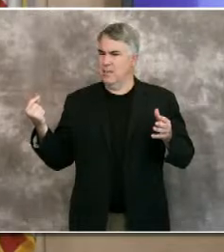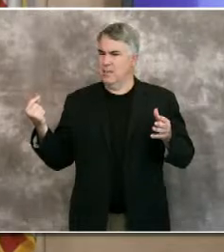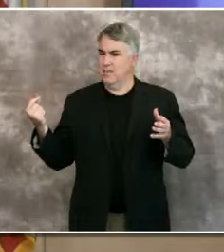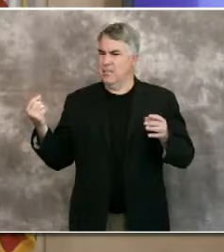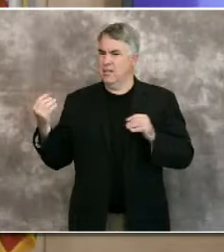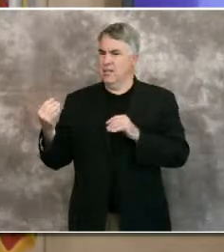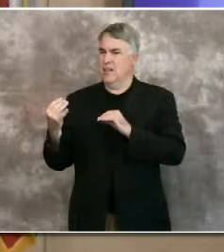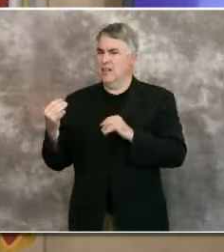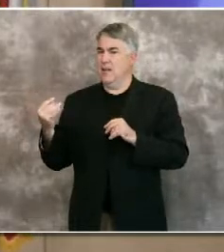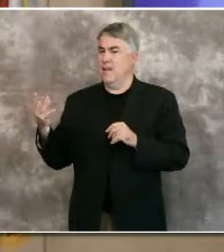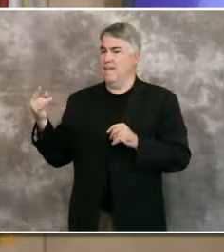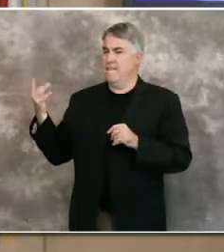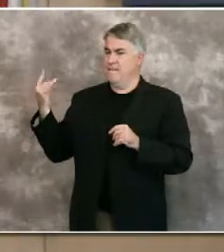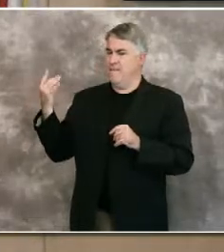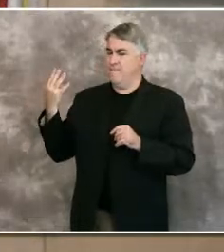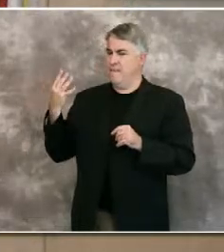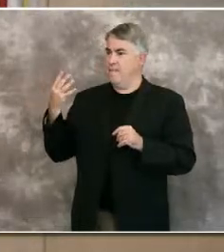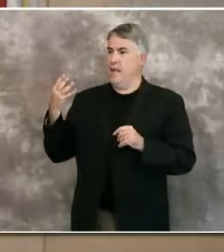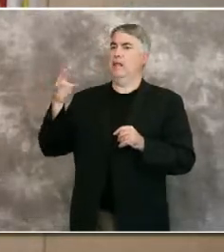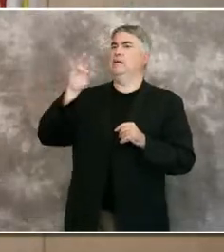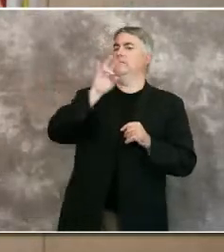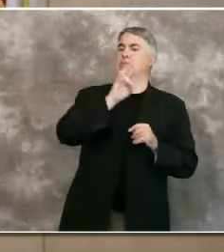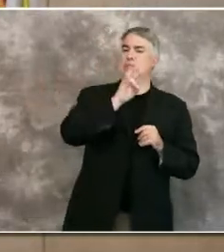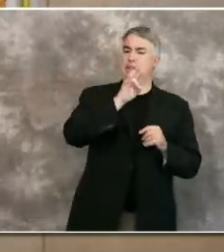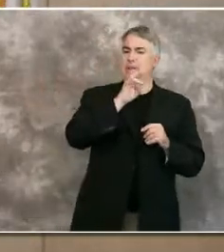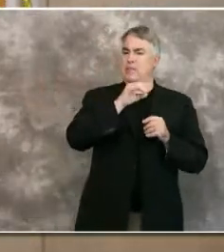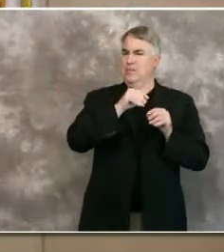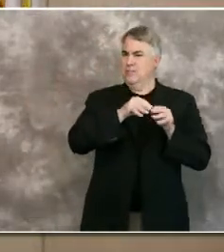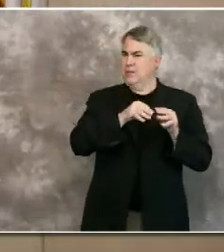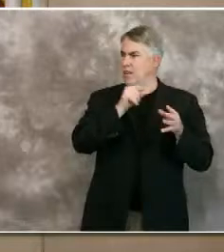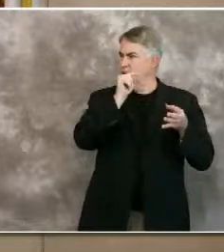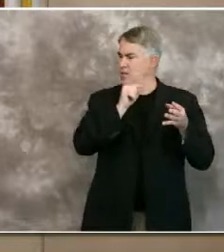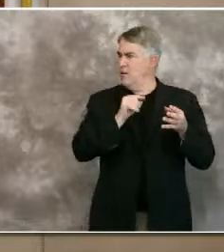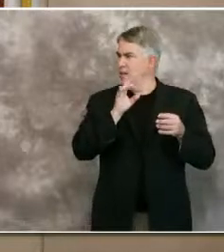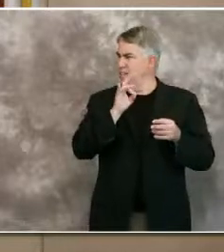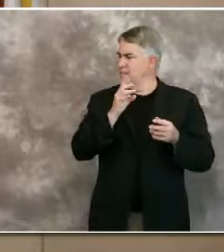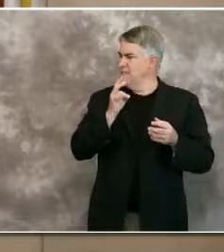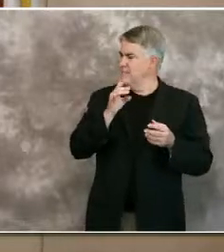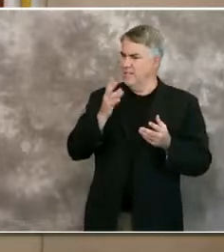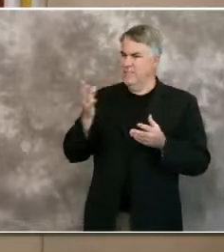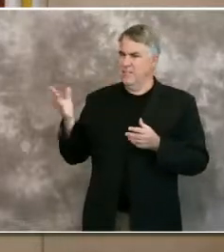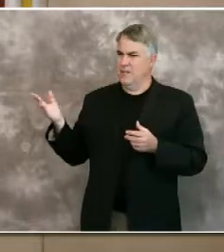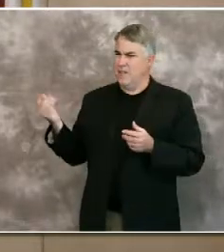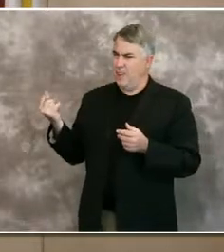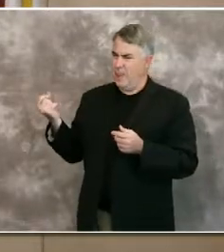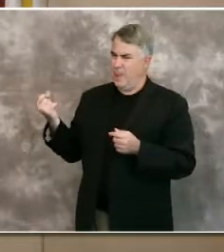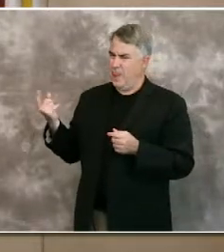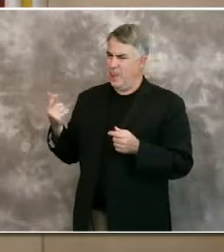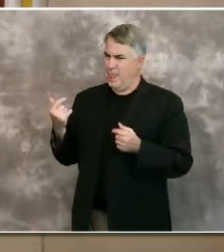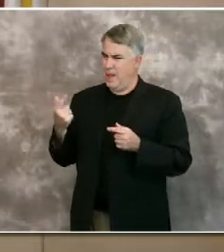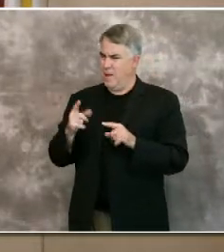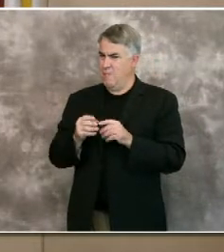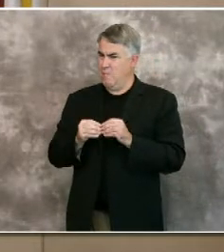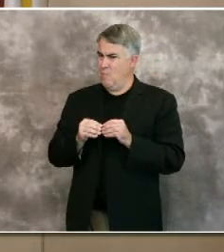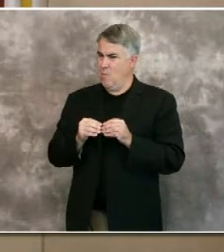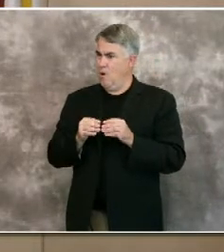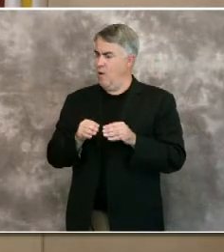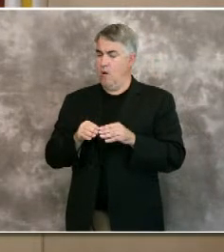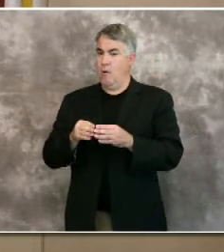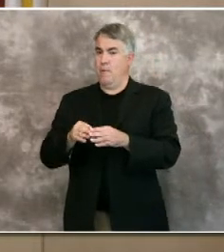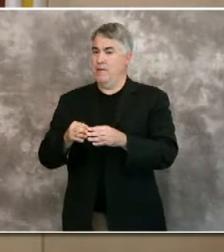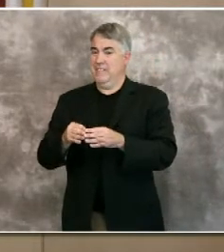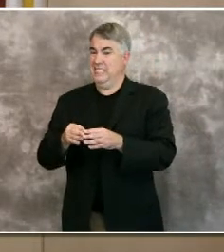it's 7. The trigger for ICU beds used to be scaled to 30% capacity. Now it's 20%. As we move to reopen more businesses, do you foresee